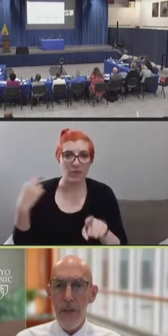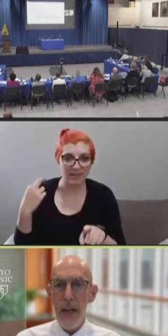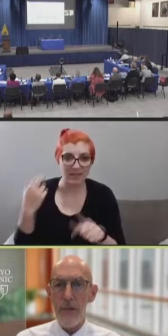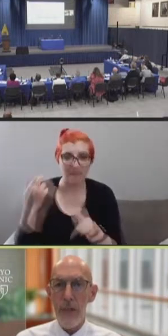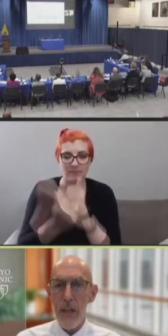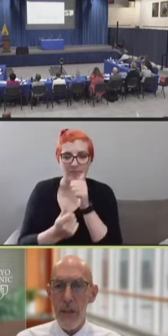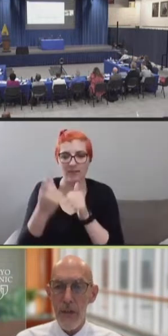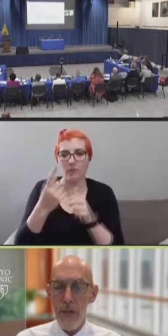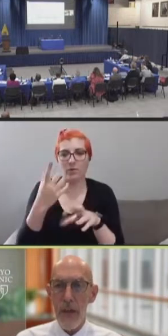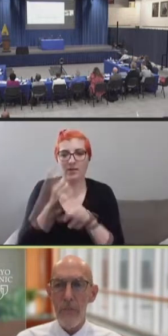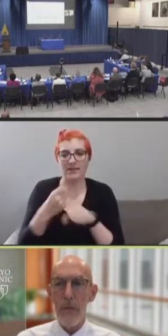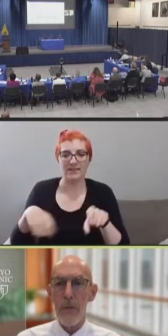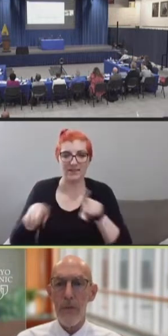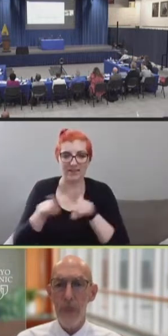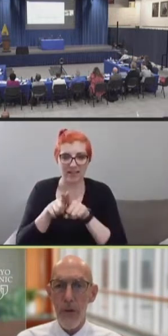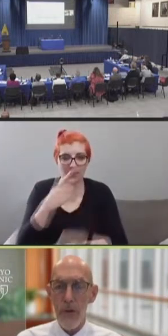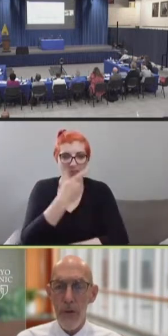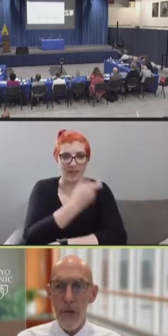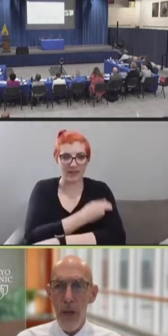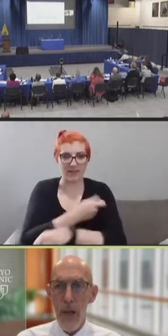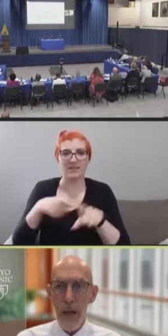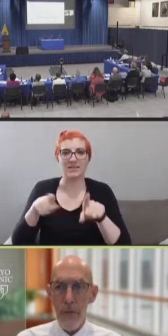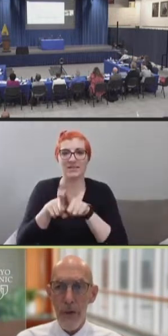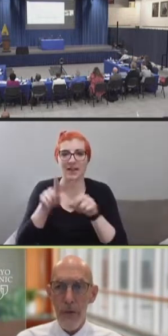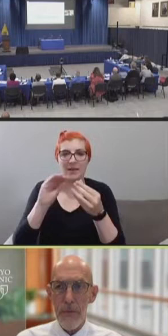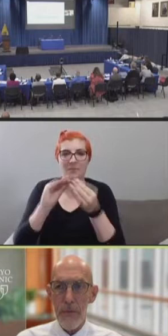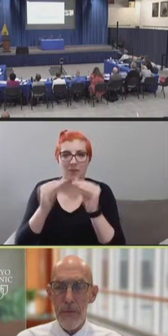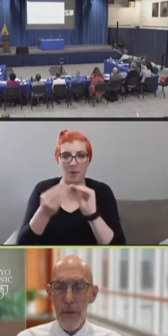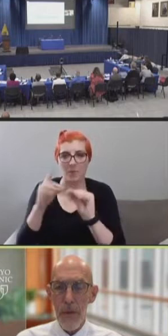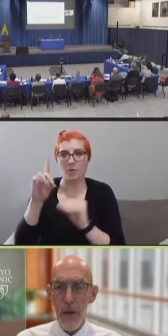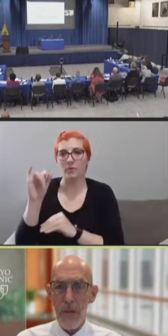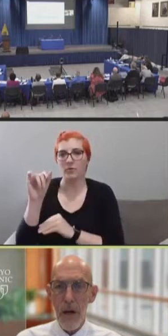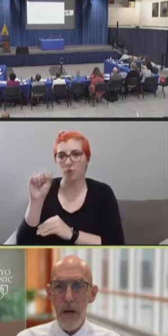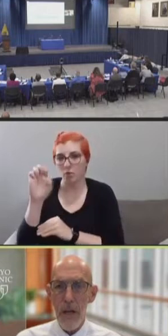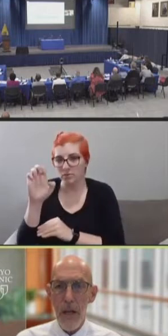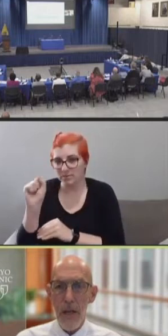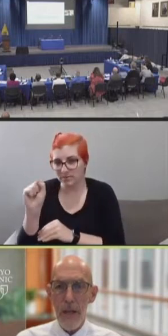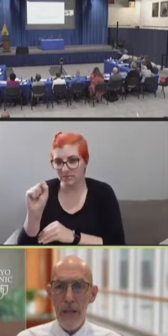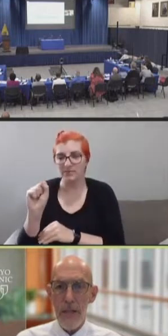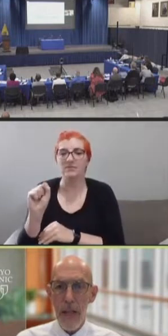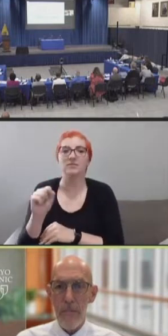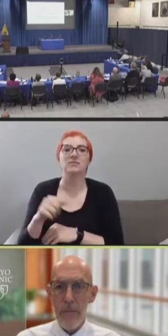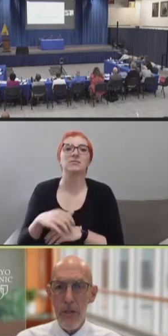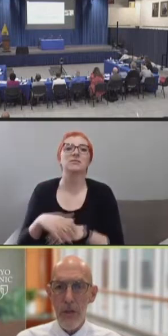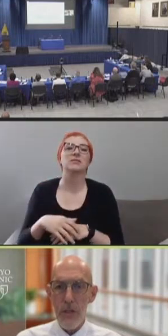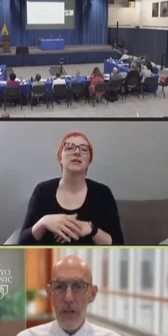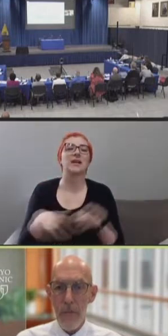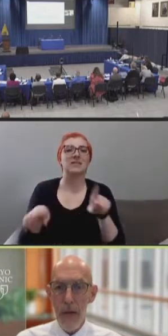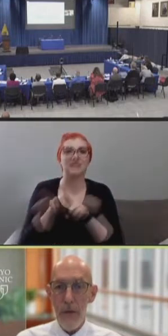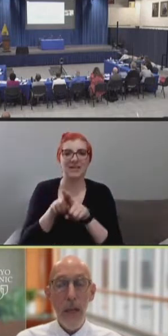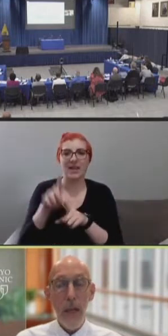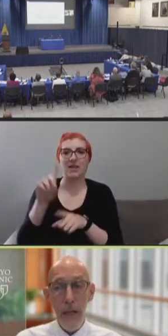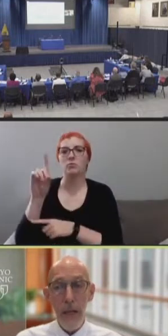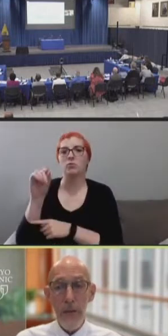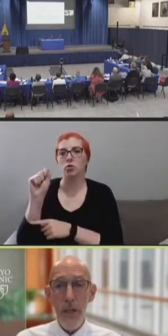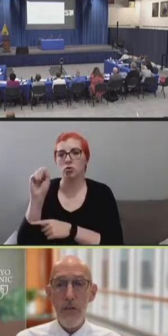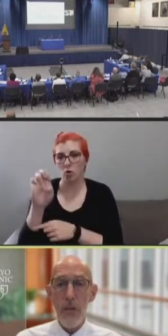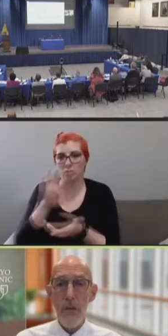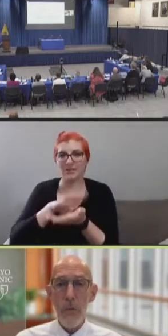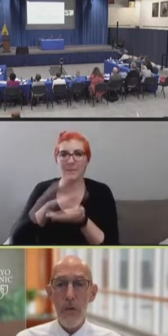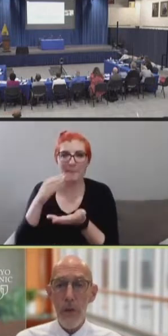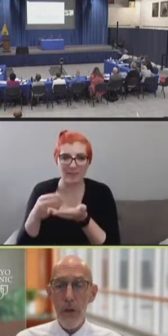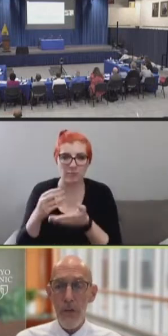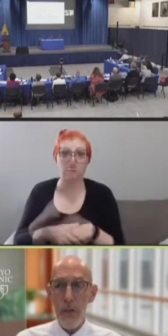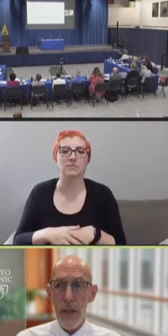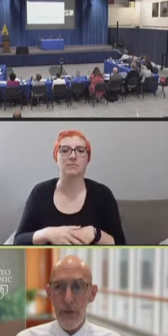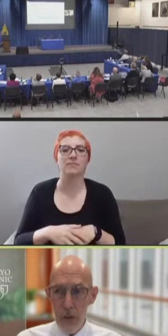every vaccine, same number of doses, and for the most part, the same dose amount. And in addition,